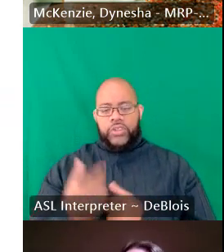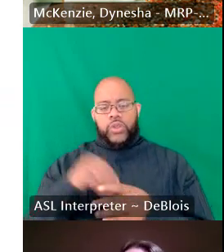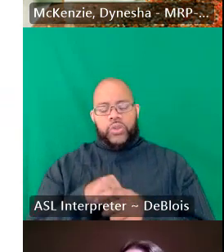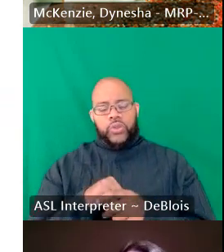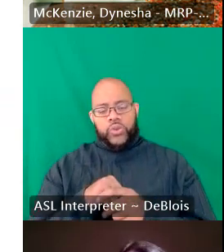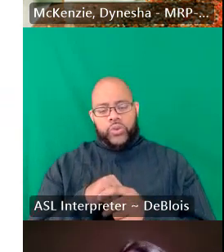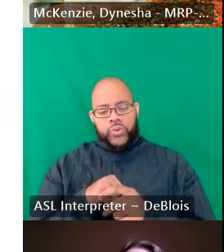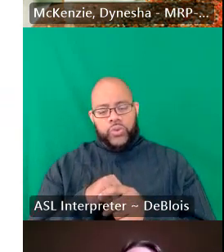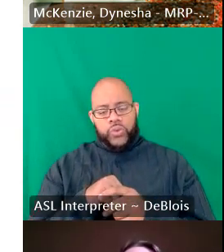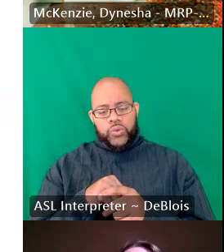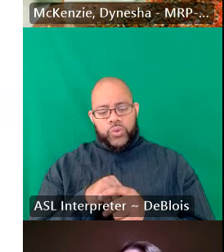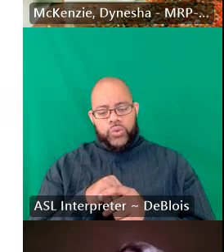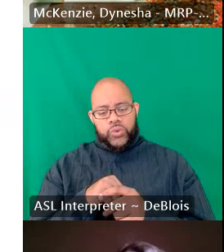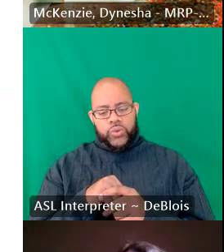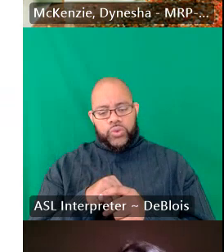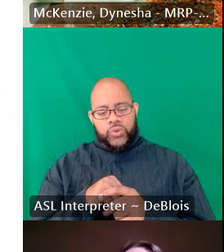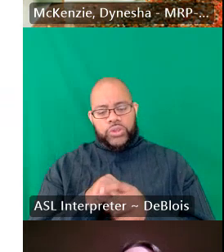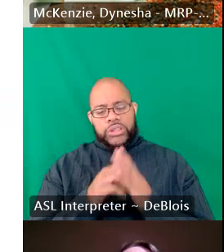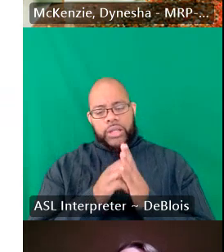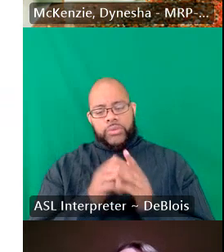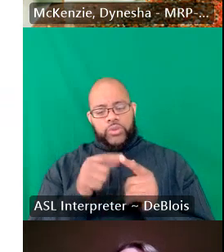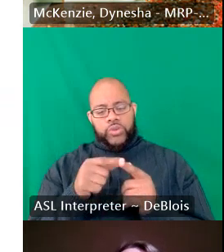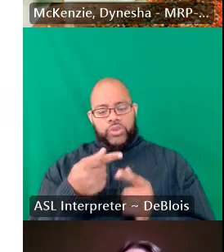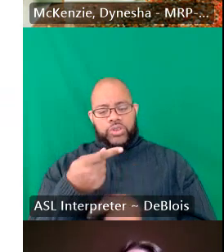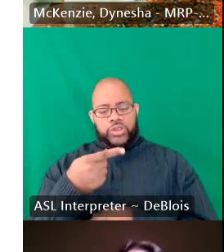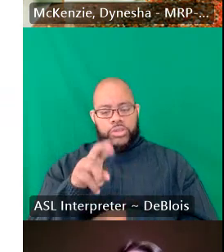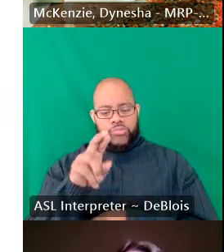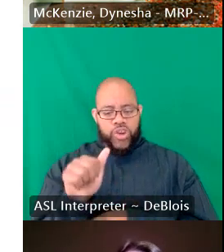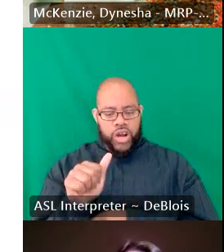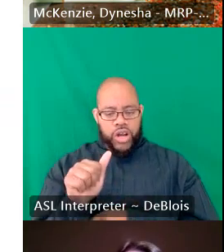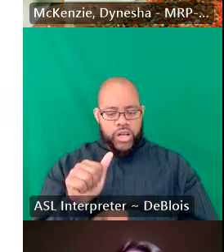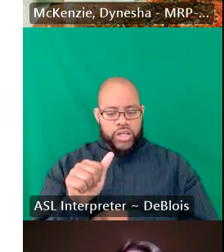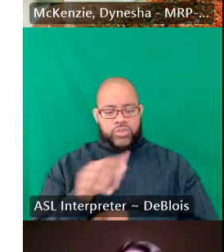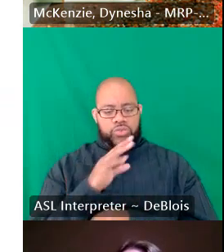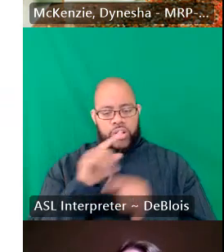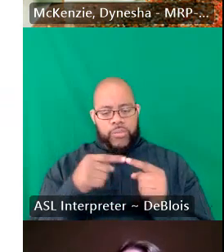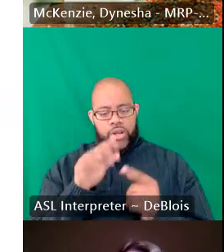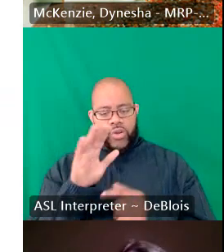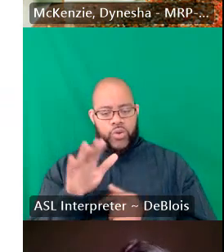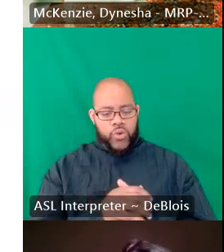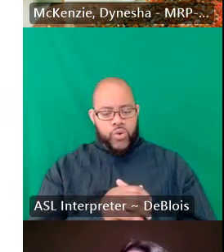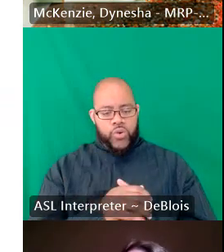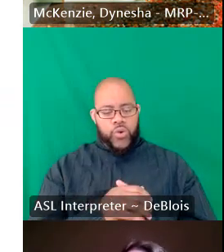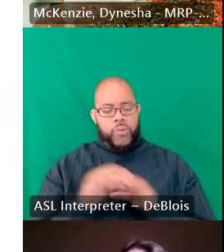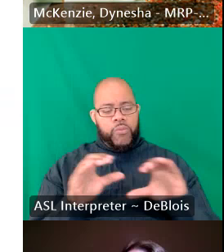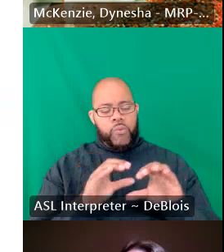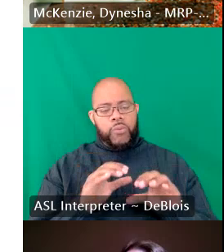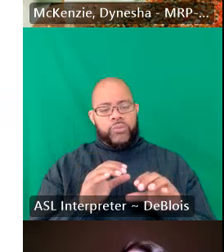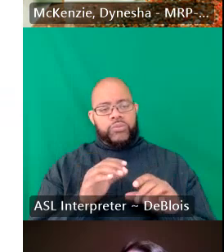including, related, for example, to GPRA. So you want to talk about your